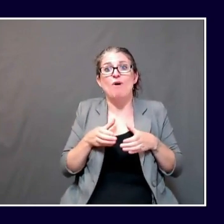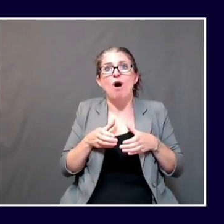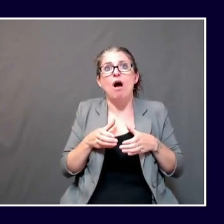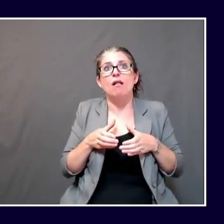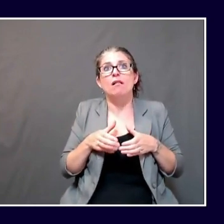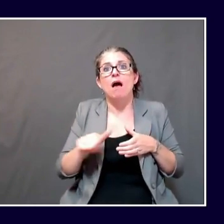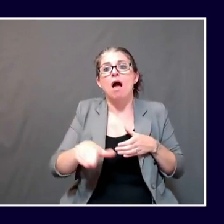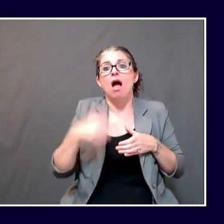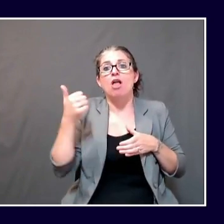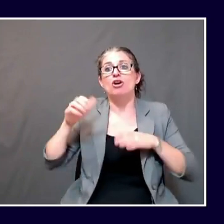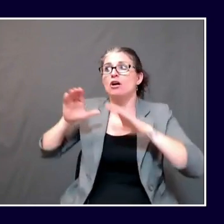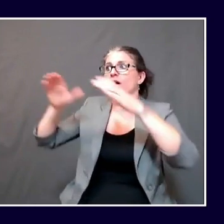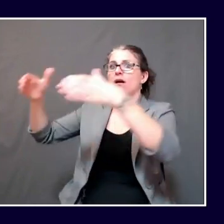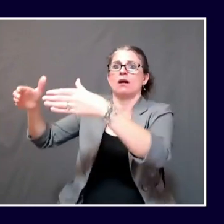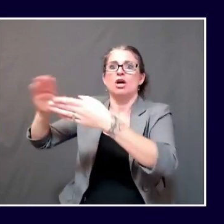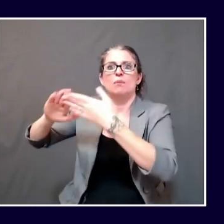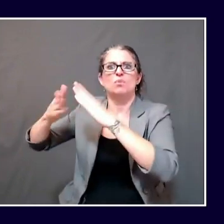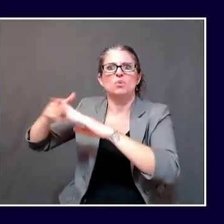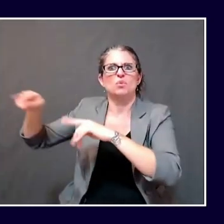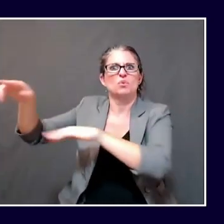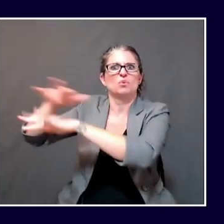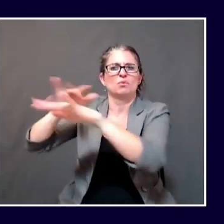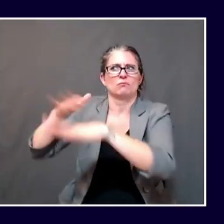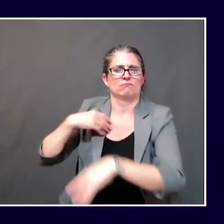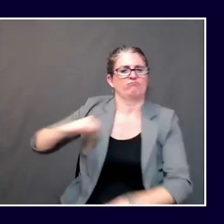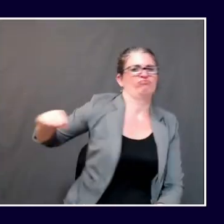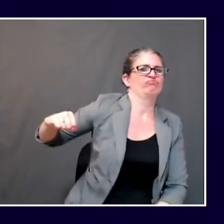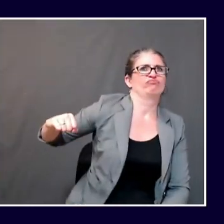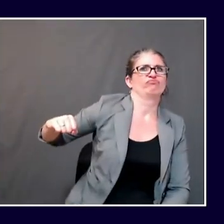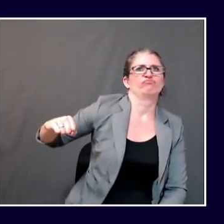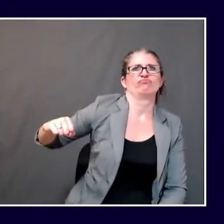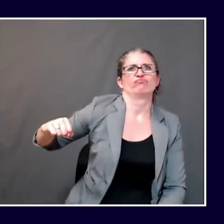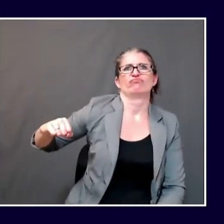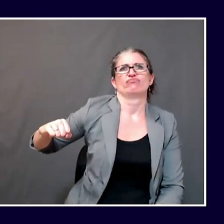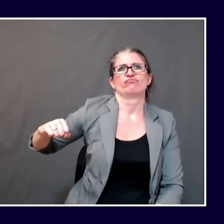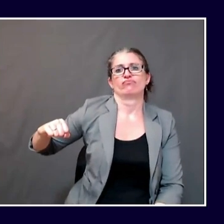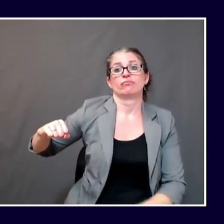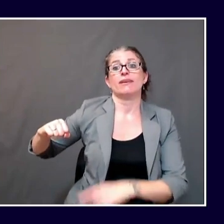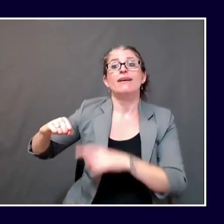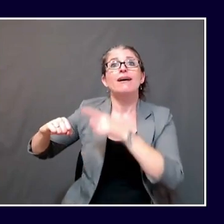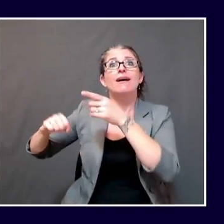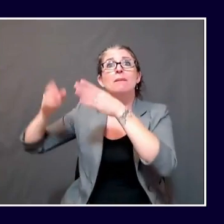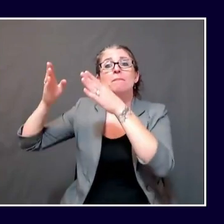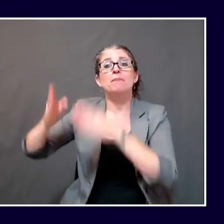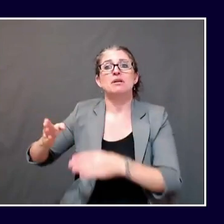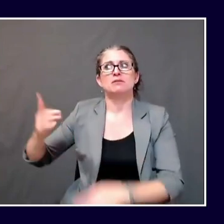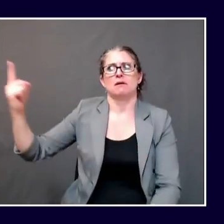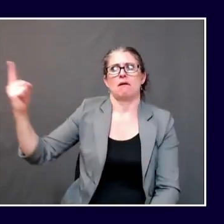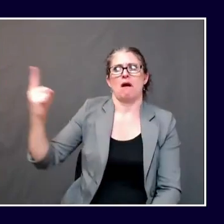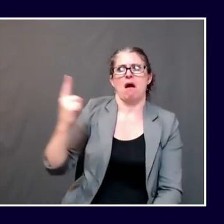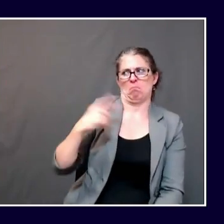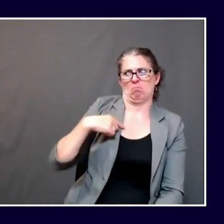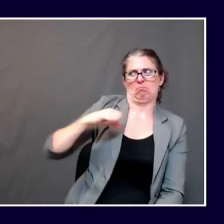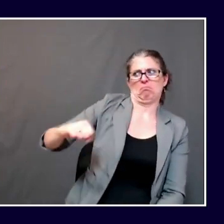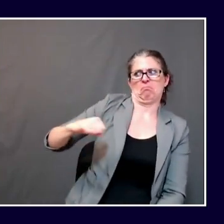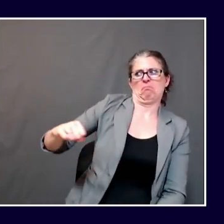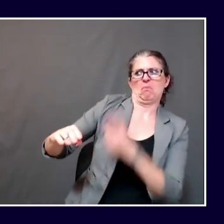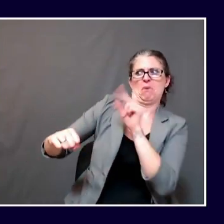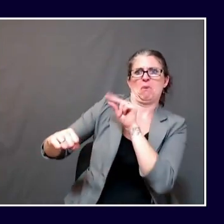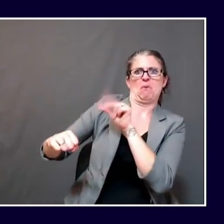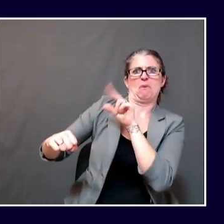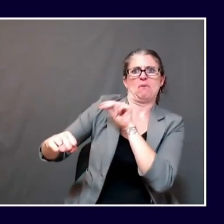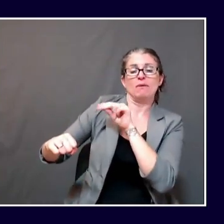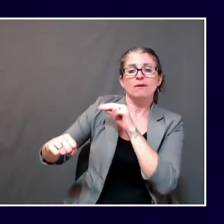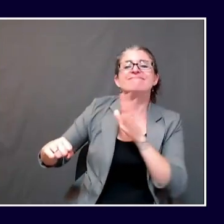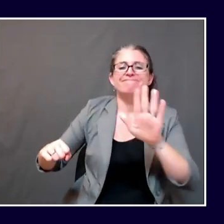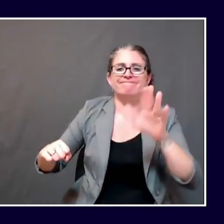to organizations that are led by or run by people of color, people with different ethnicities, etc. So we are working